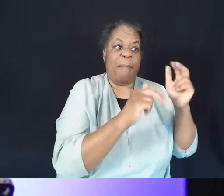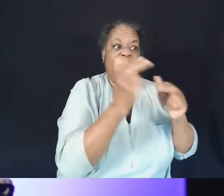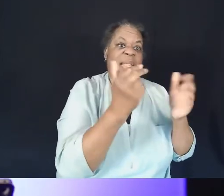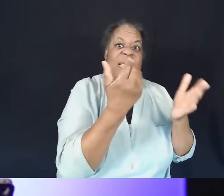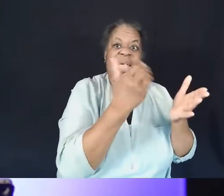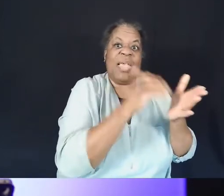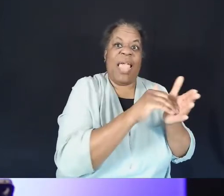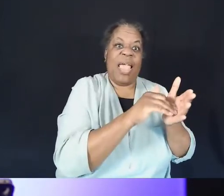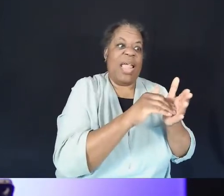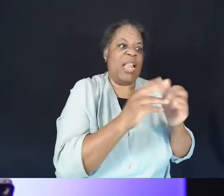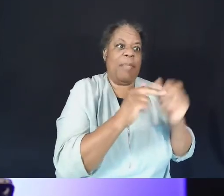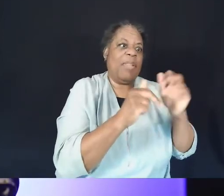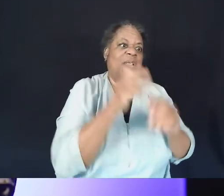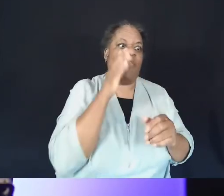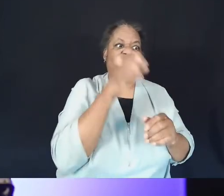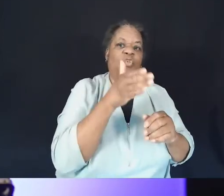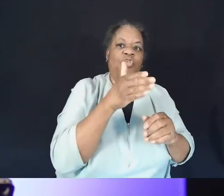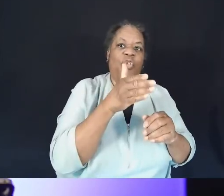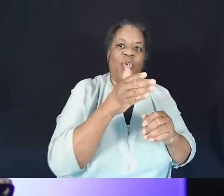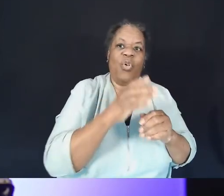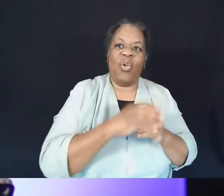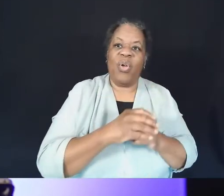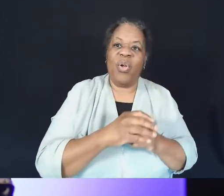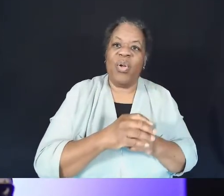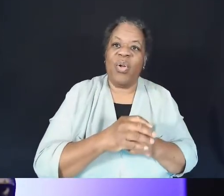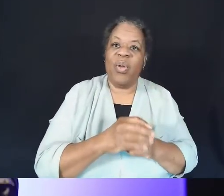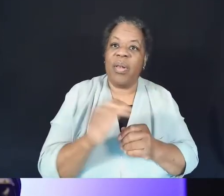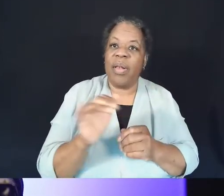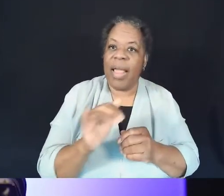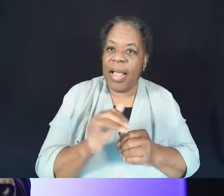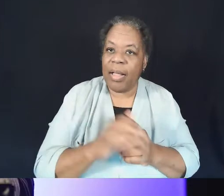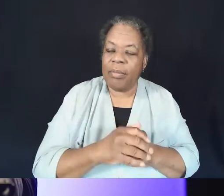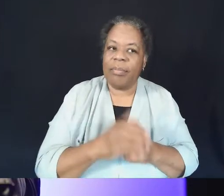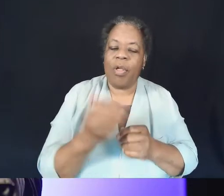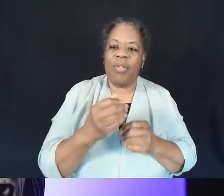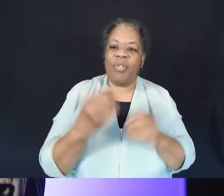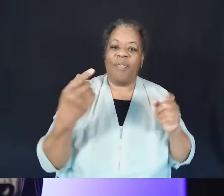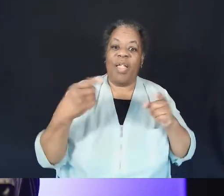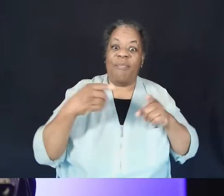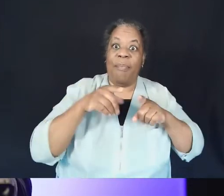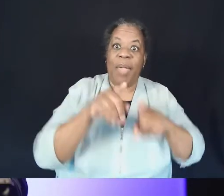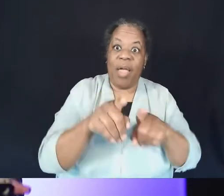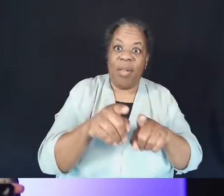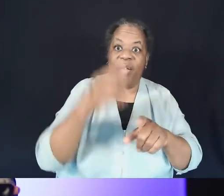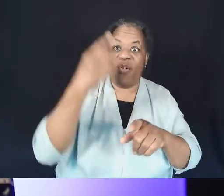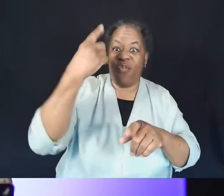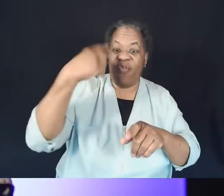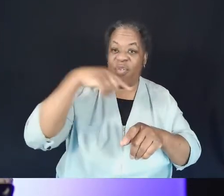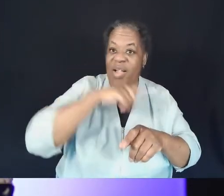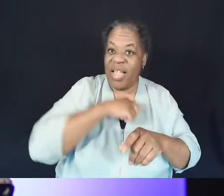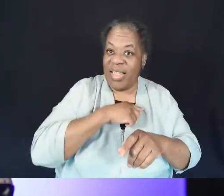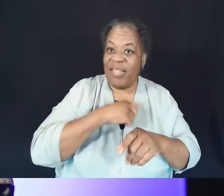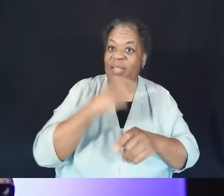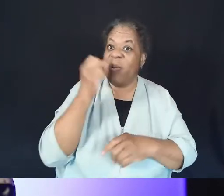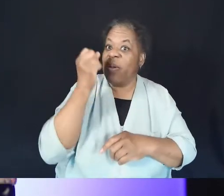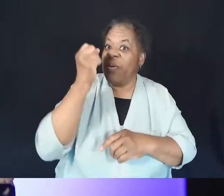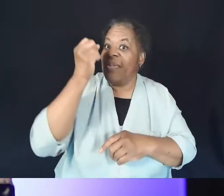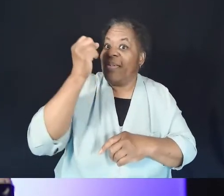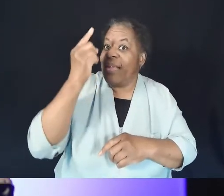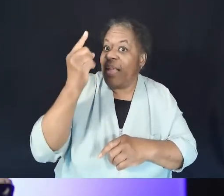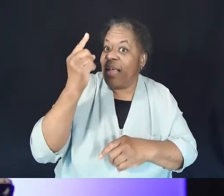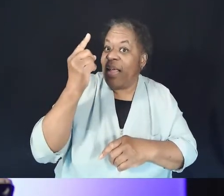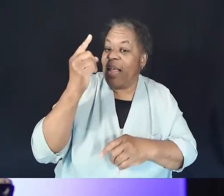future. Now, there are all sorts of parallels for us to draw from in the wisdom of scriptures. But before